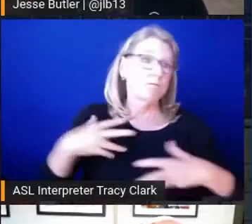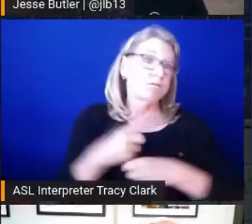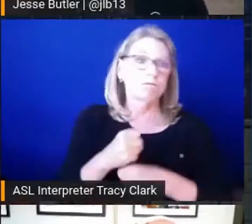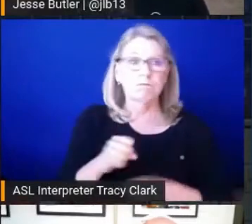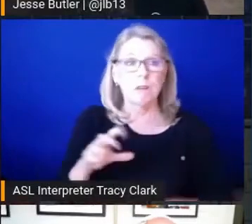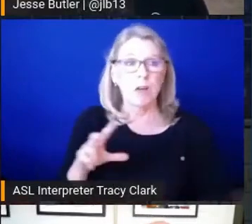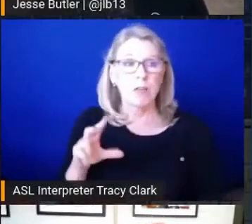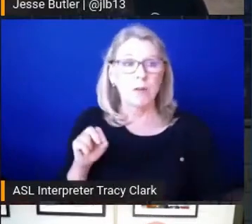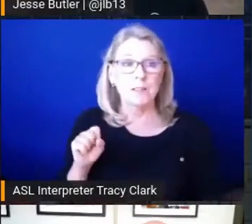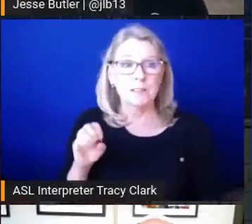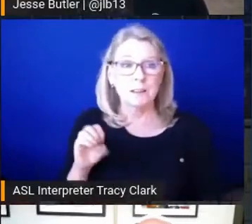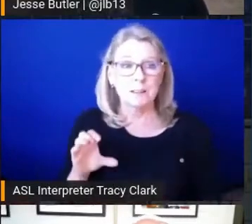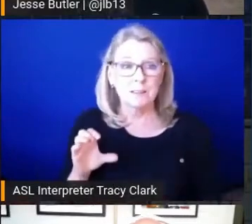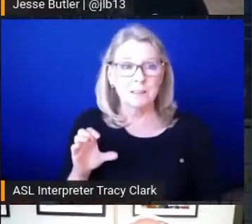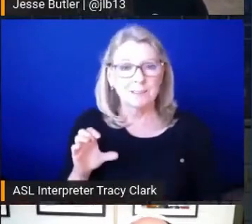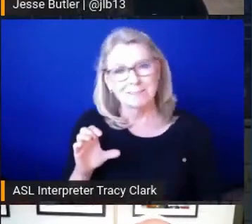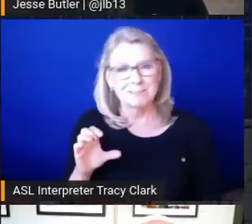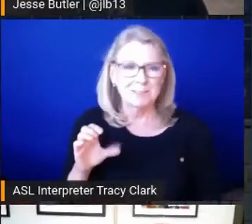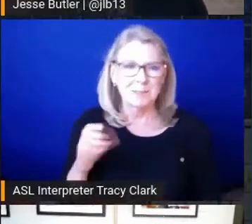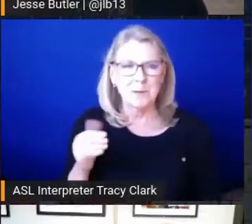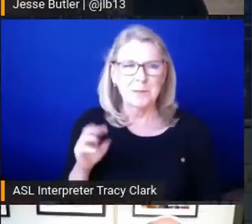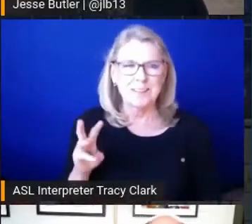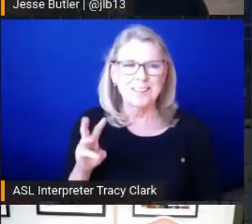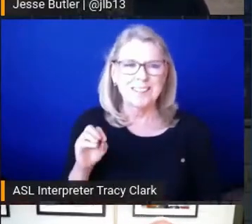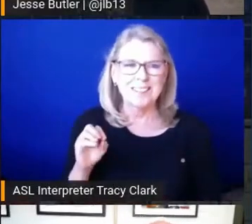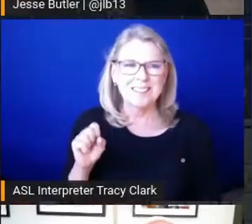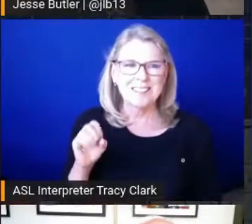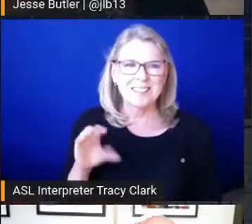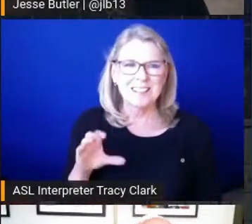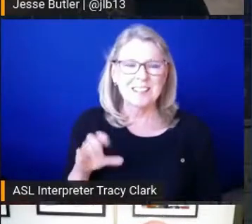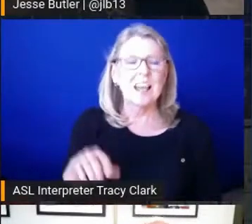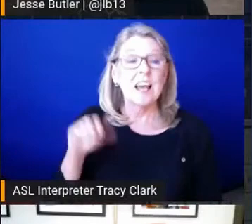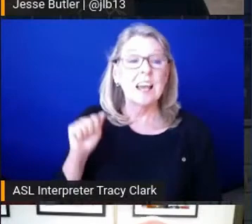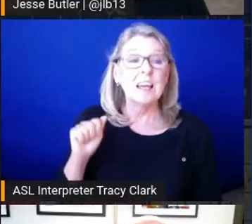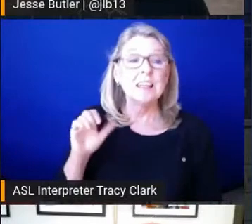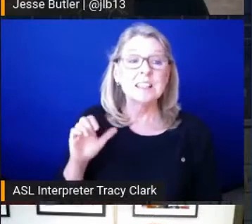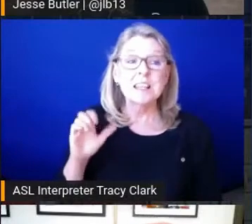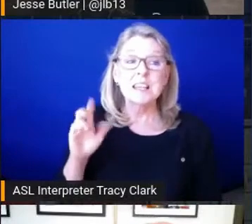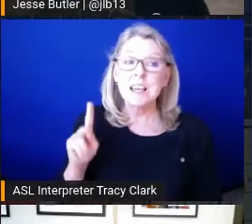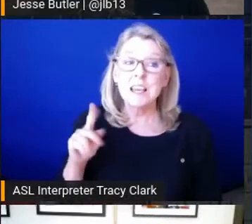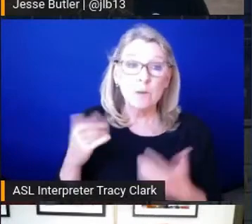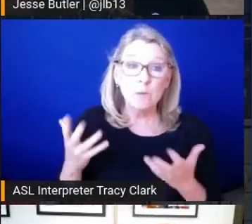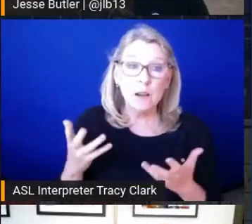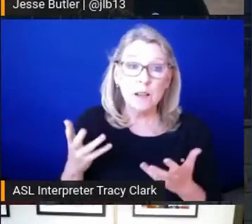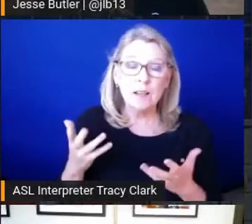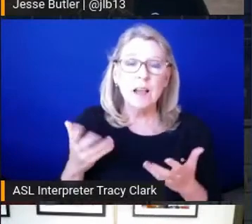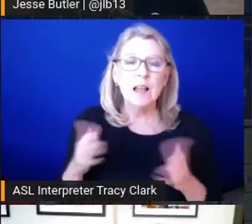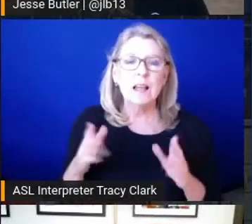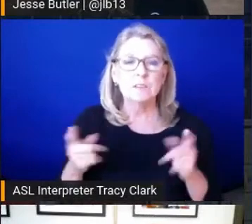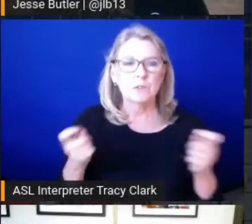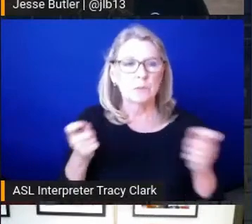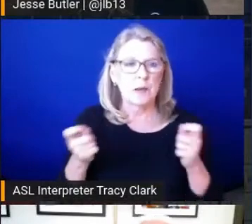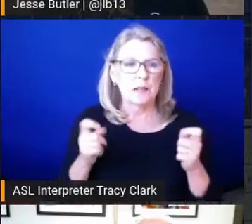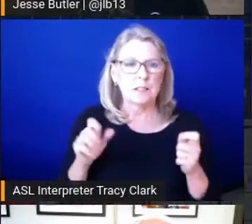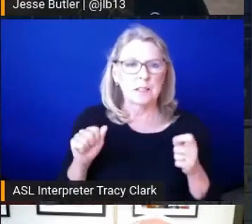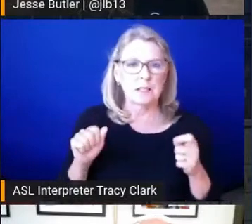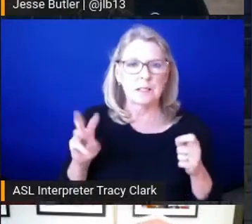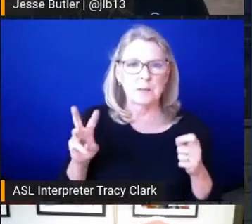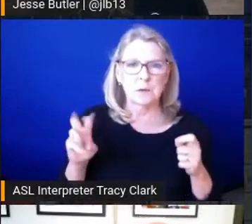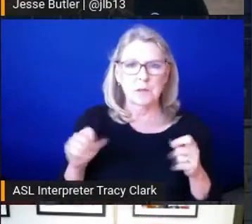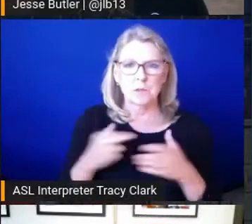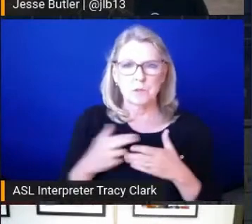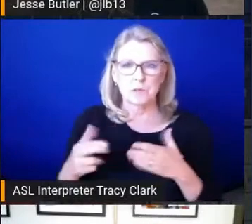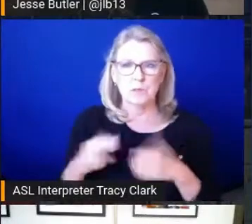see. So what is ACK all about? Basically, it just allows you to manage AWS resources using the